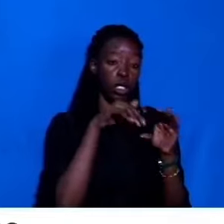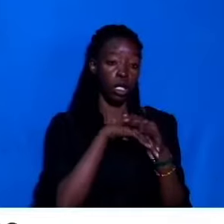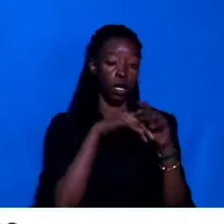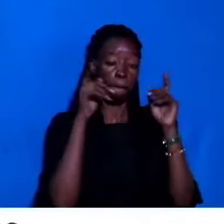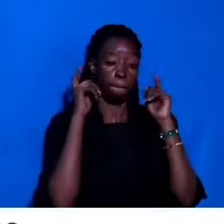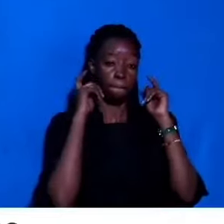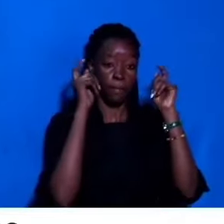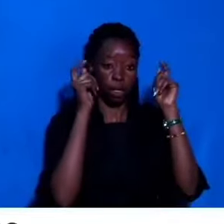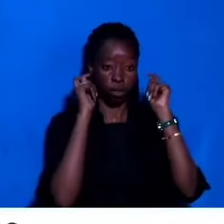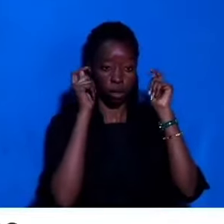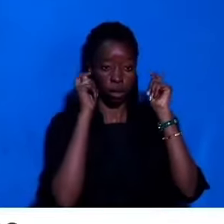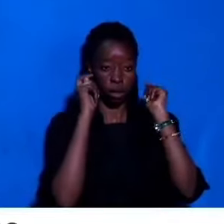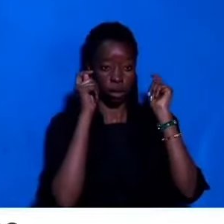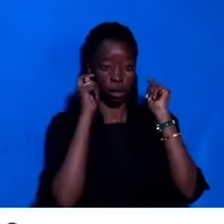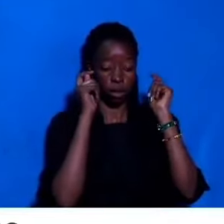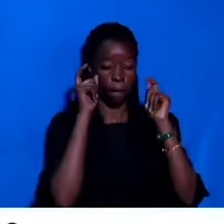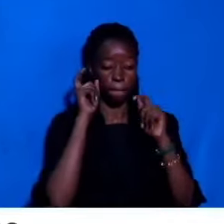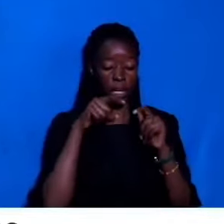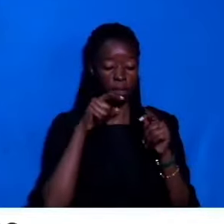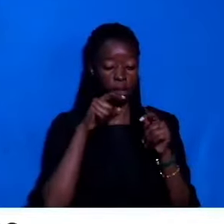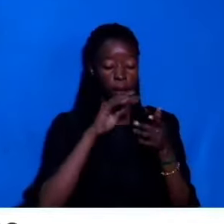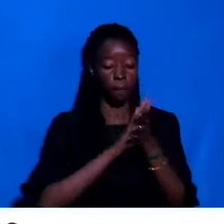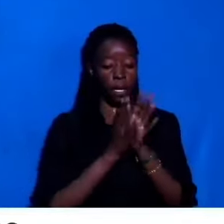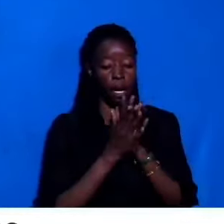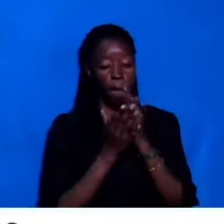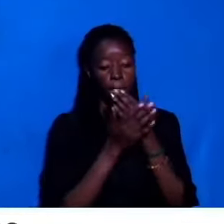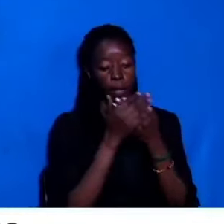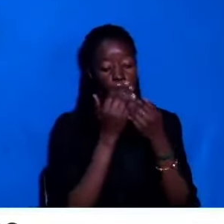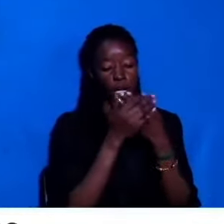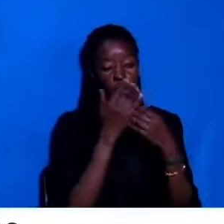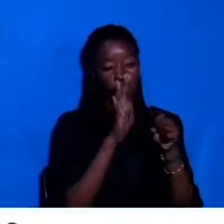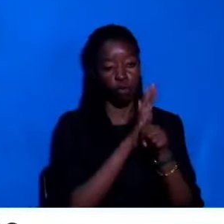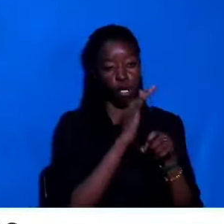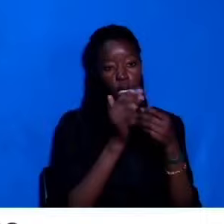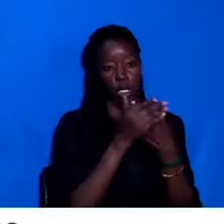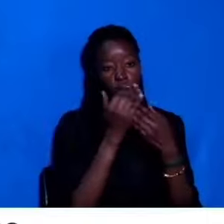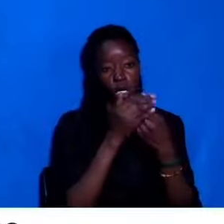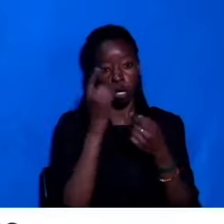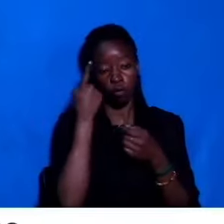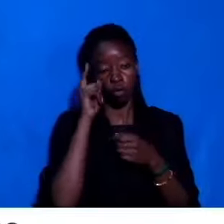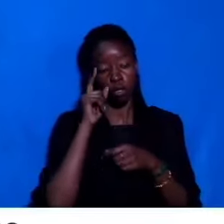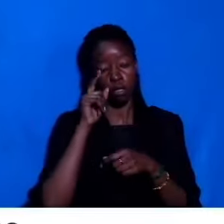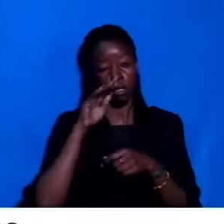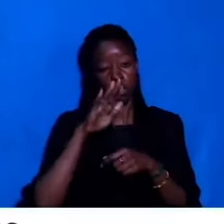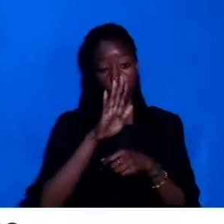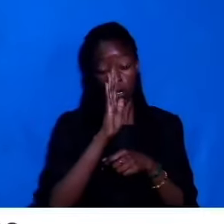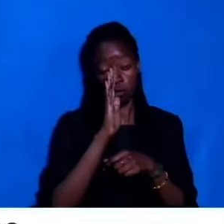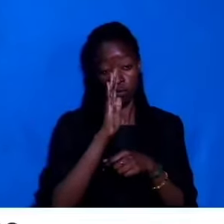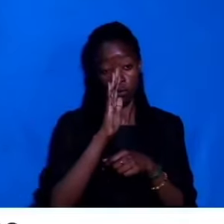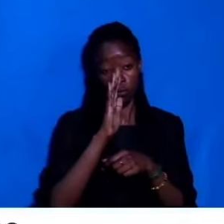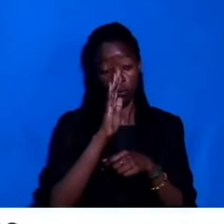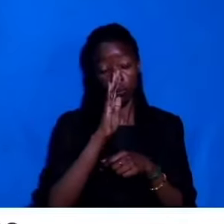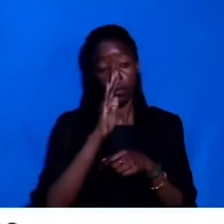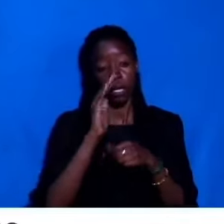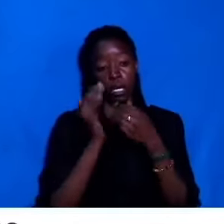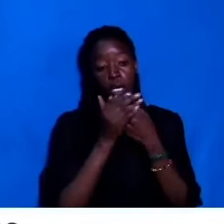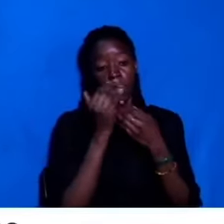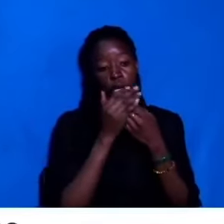protests, you must be very careful. Take care of yourself. Take care of your sister. Take care of your